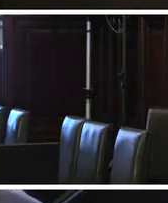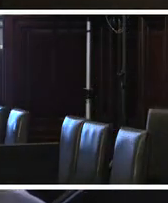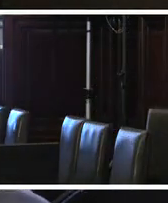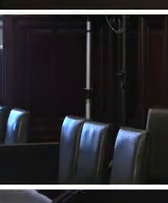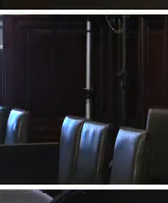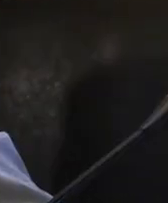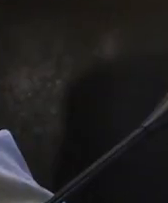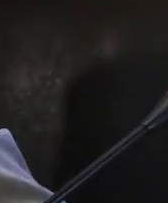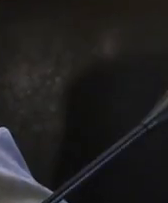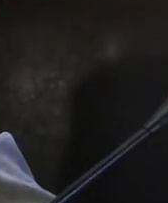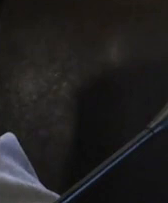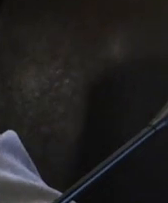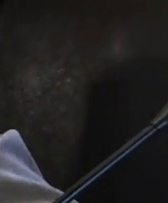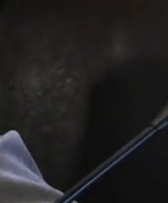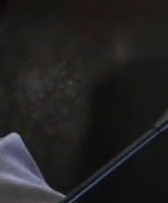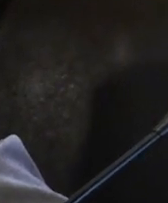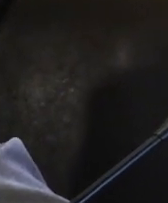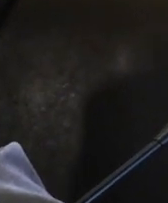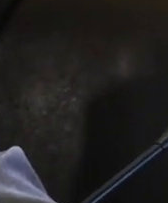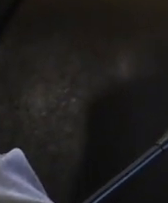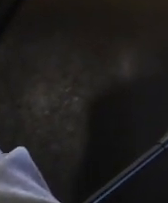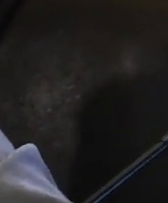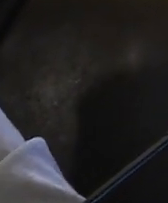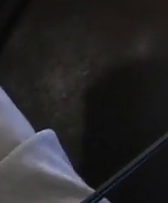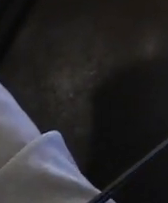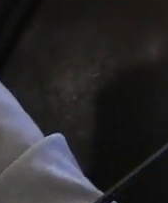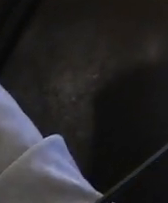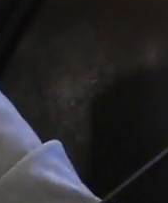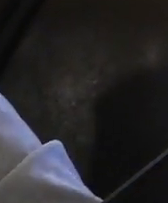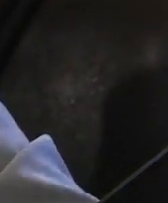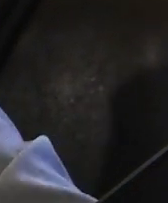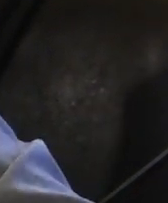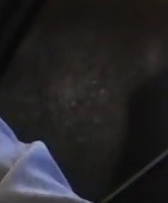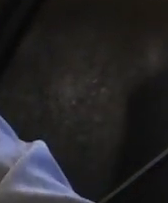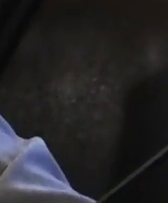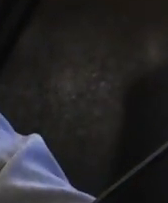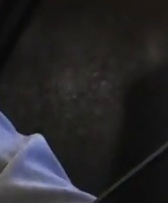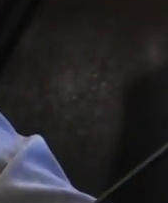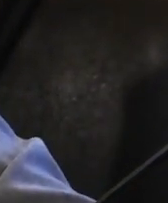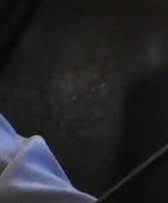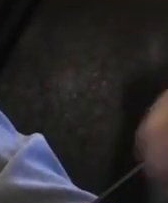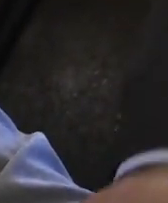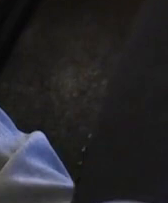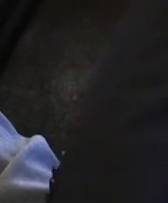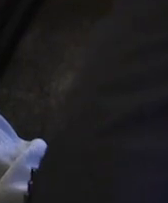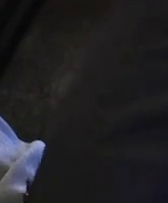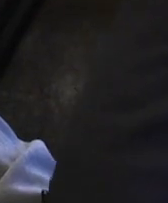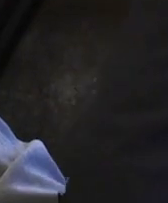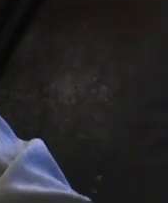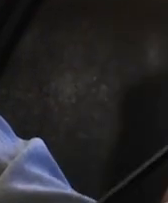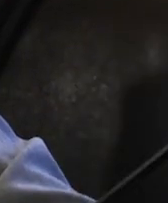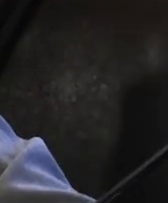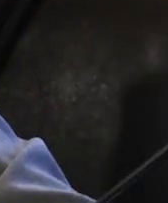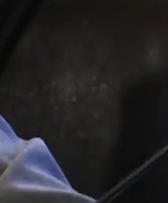society which requested this hearing, and when they speak, the leader of